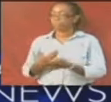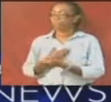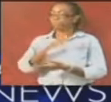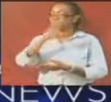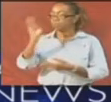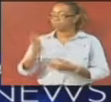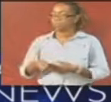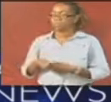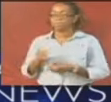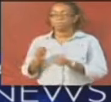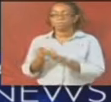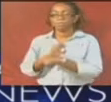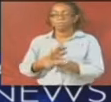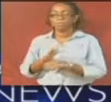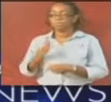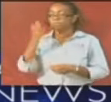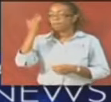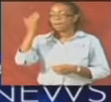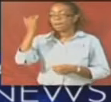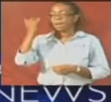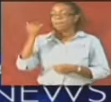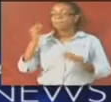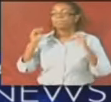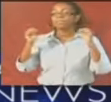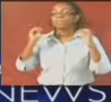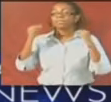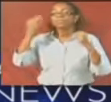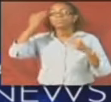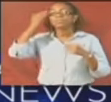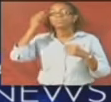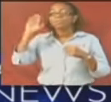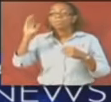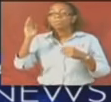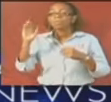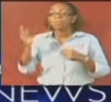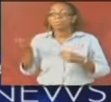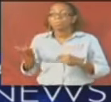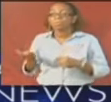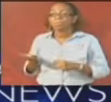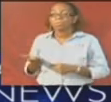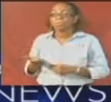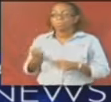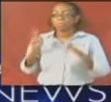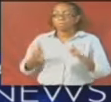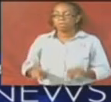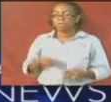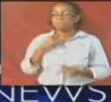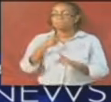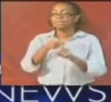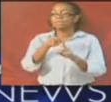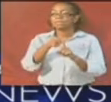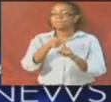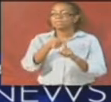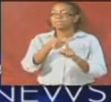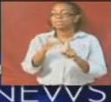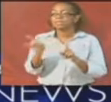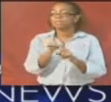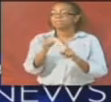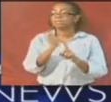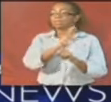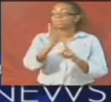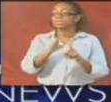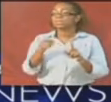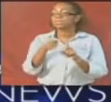ministry doesn't know exactly where the initial person and the other 3 persons contracted it? What is the key